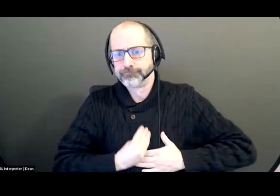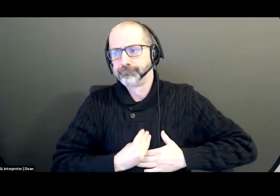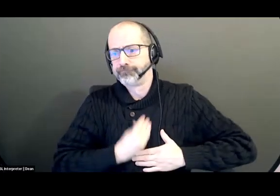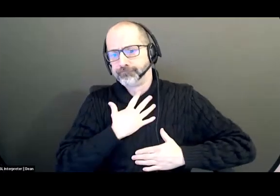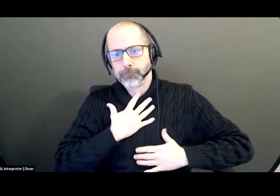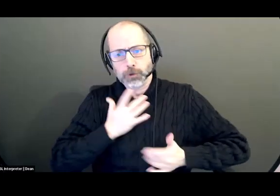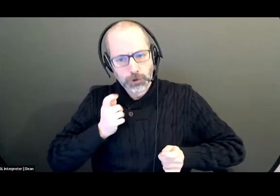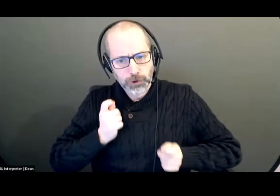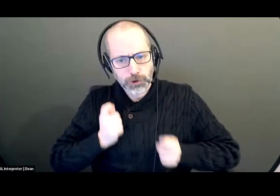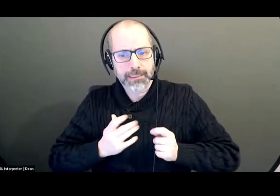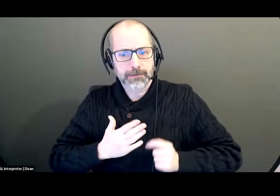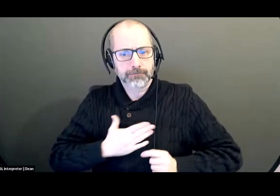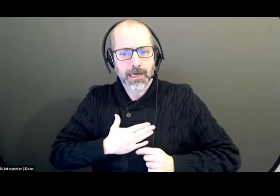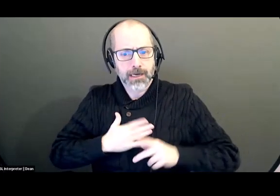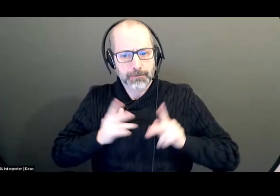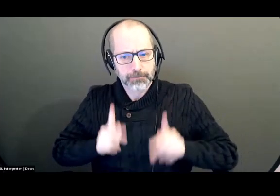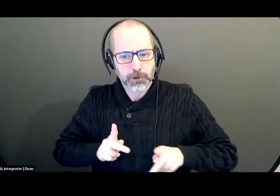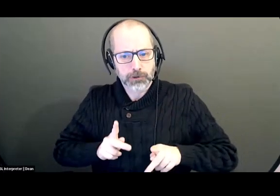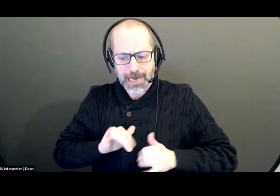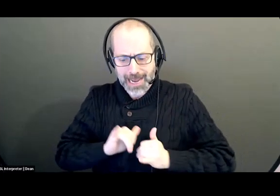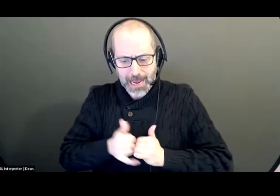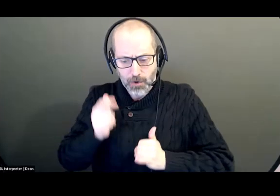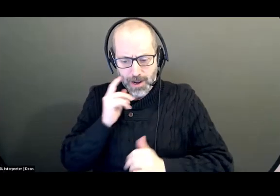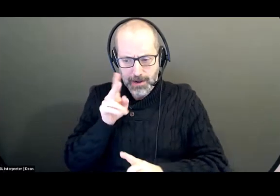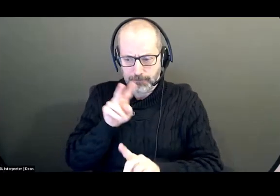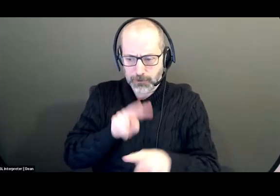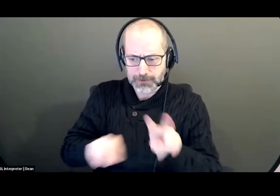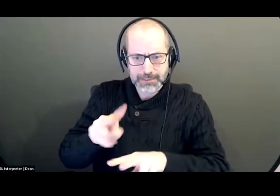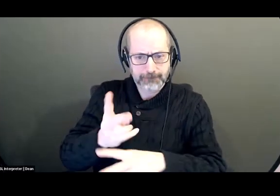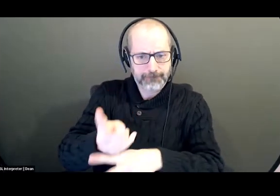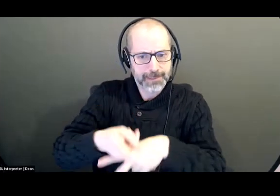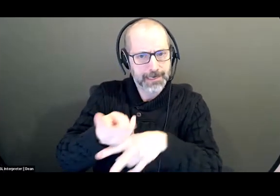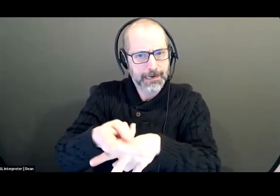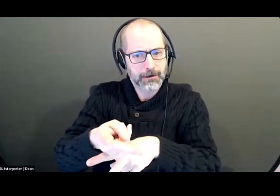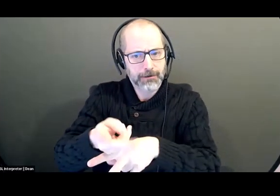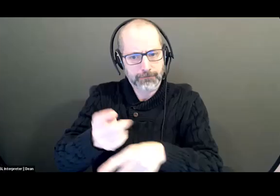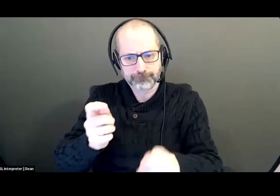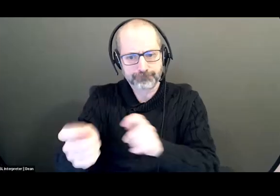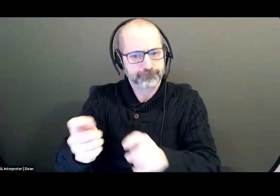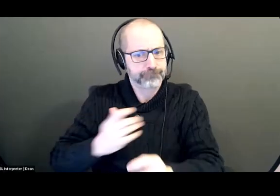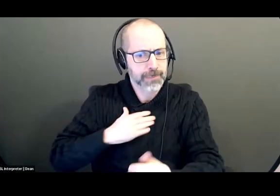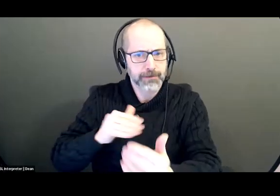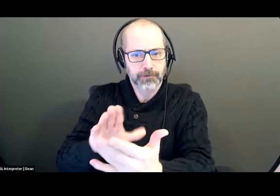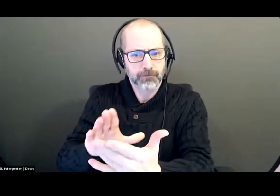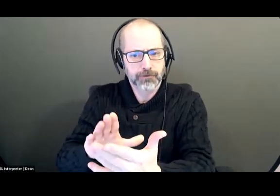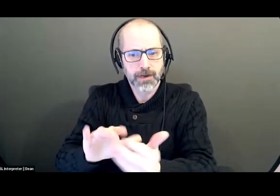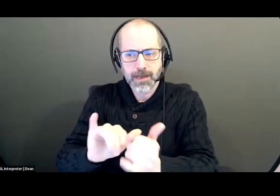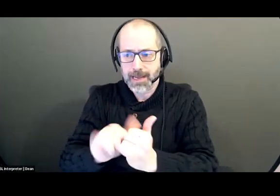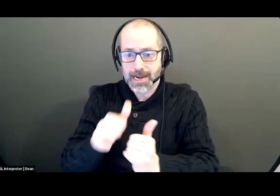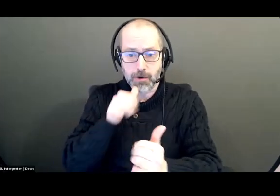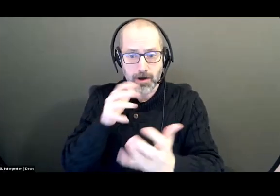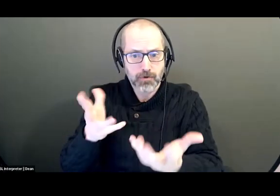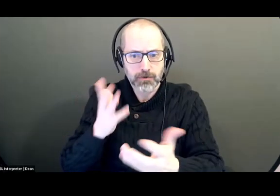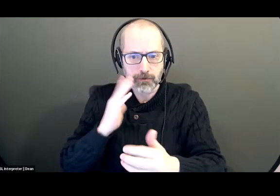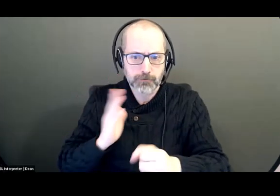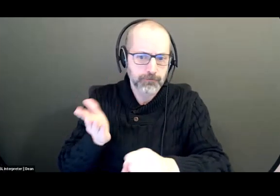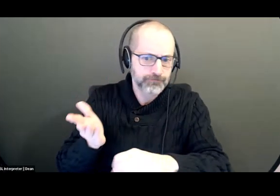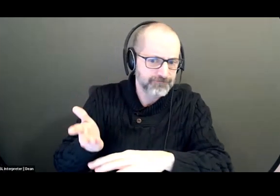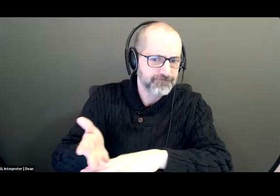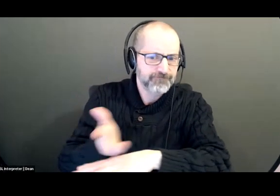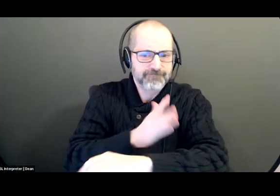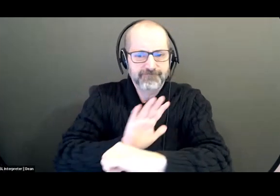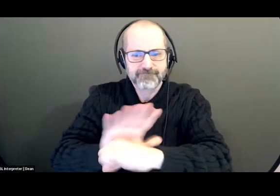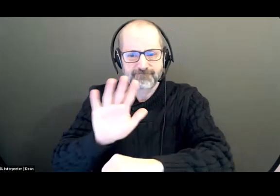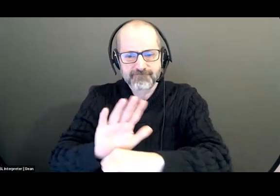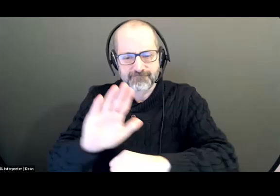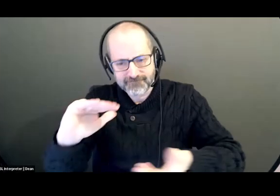Anne was by far one of the people that really changed who I became as a person and who I am and how I perceive care, and